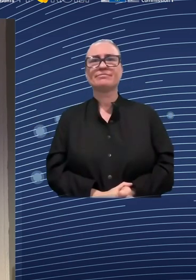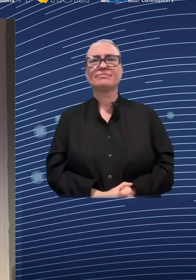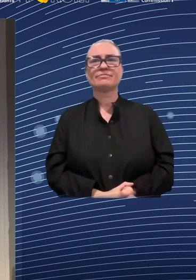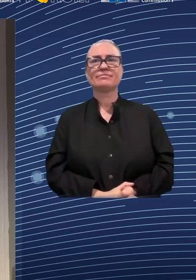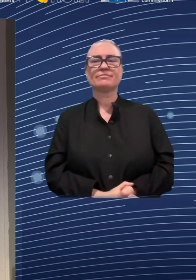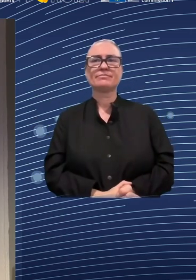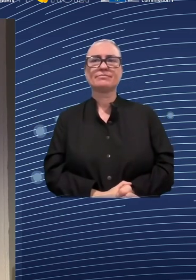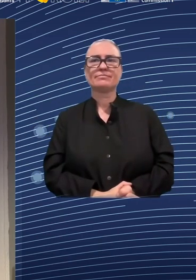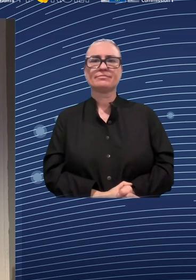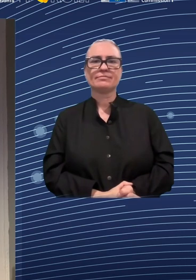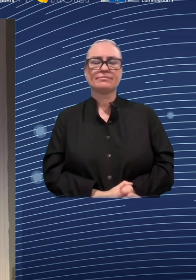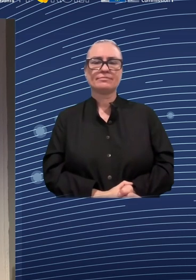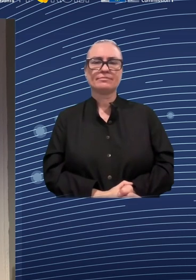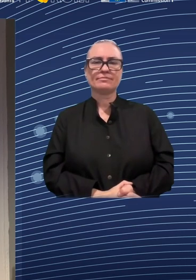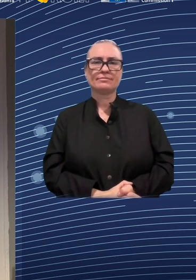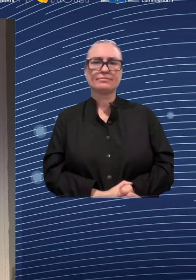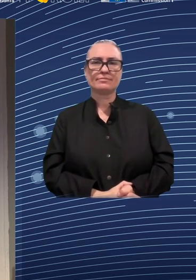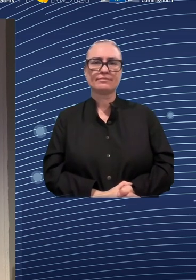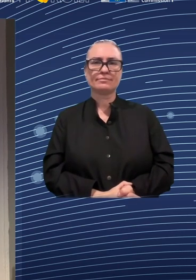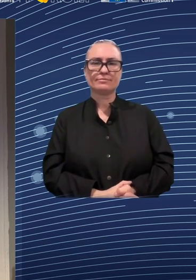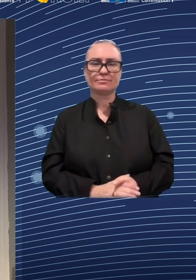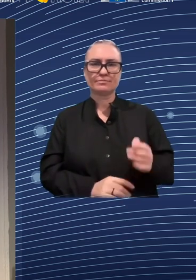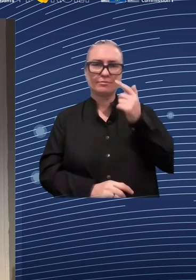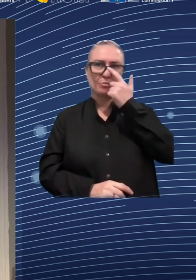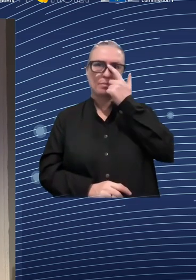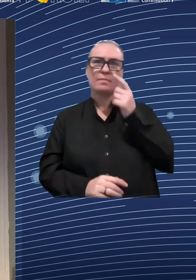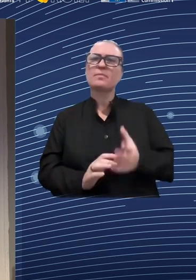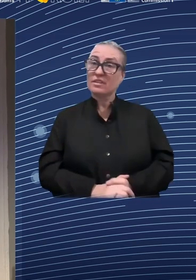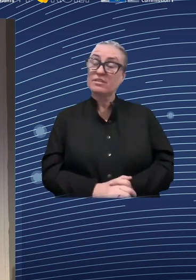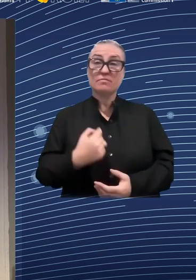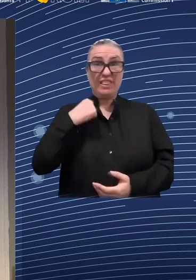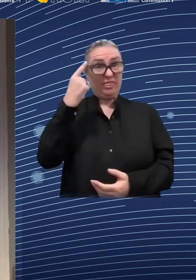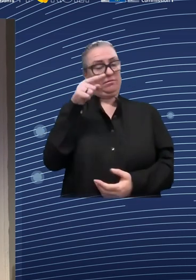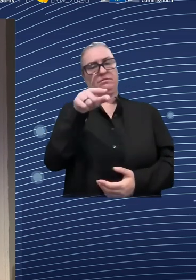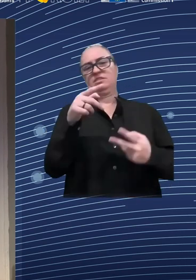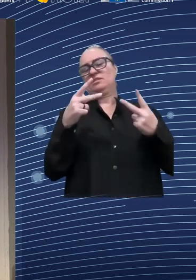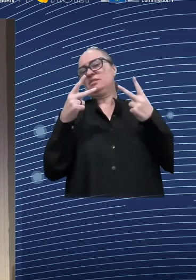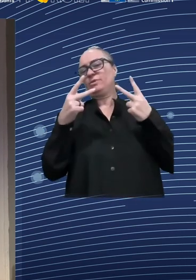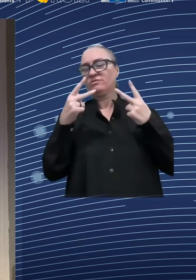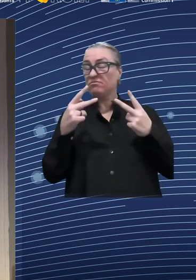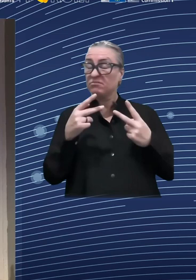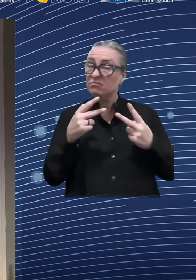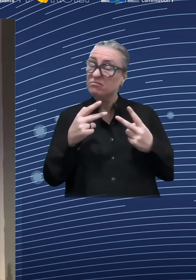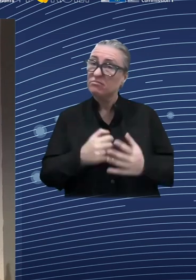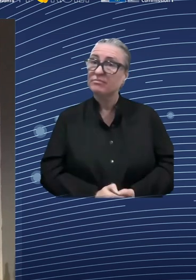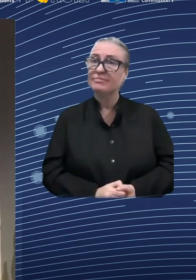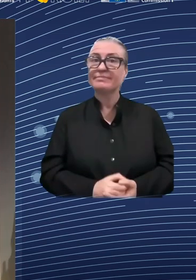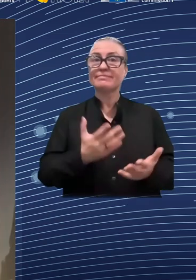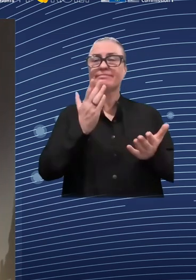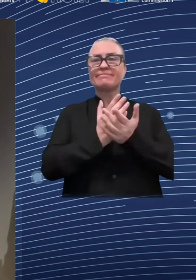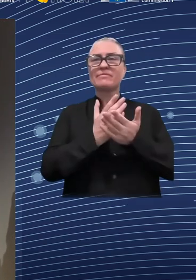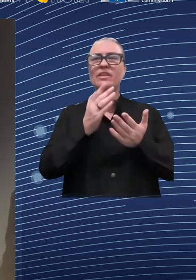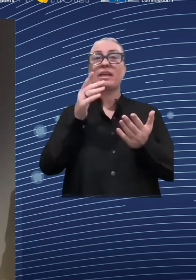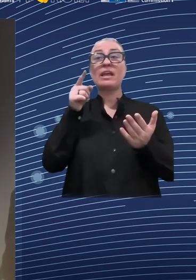earlier. Someone from DG Employment in the European Commission is writing to say that it's great to see these successful projects and